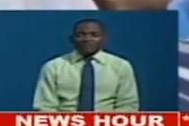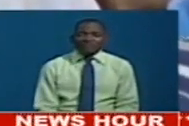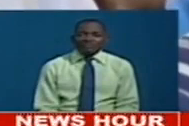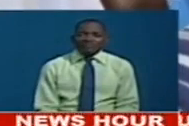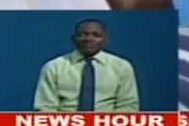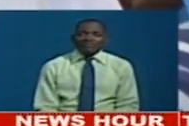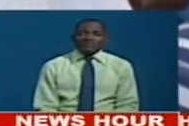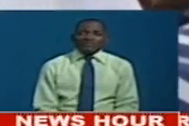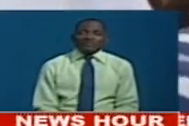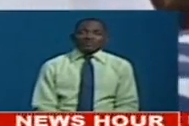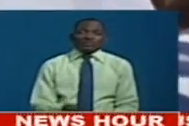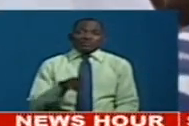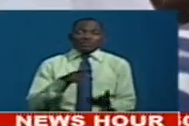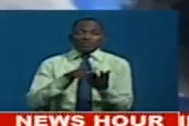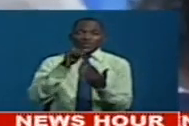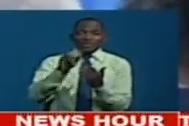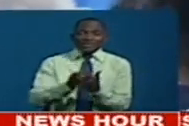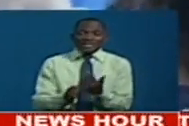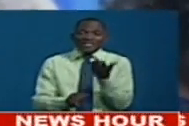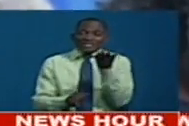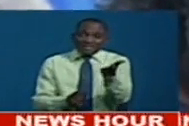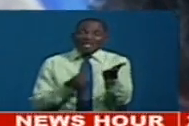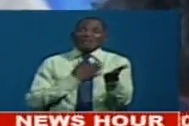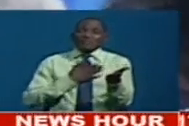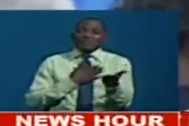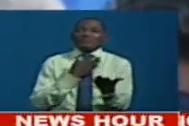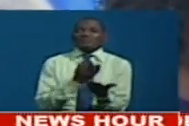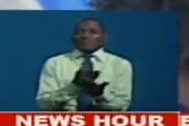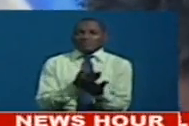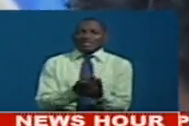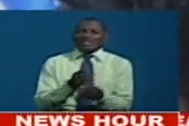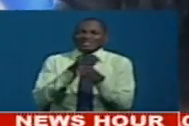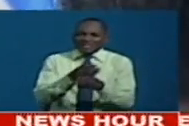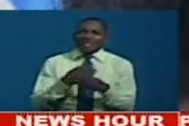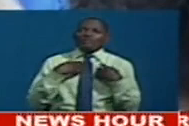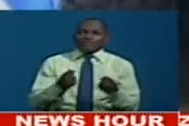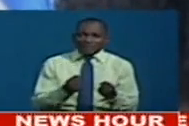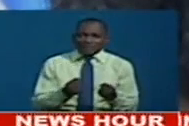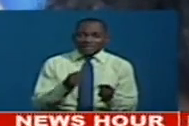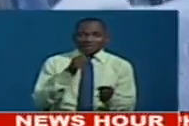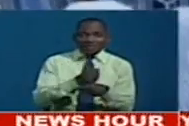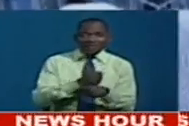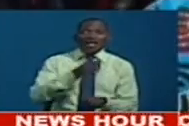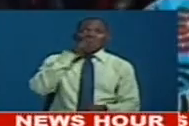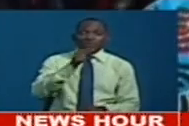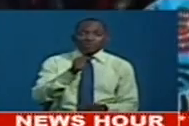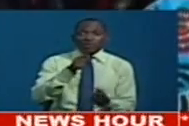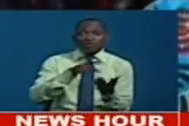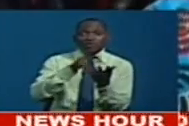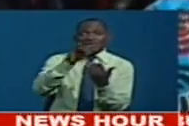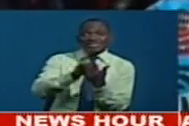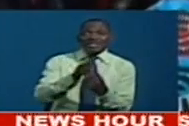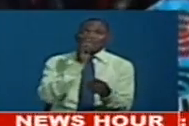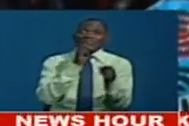to look after this project, to make sure that you use